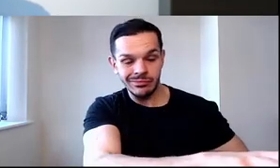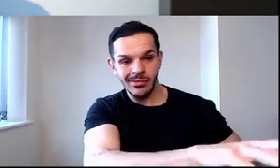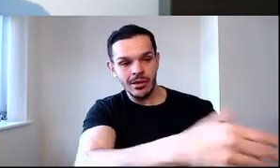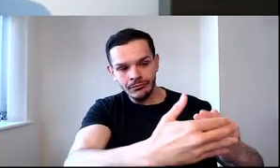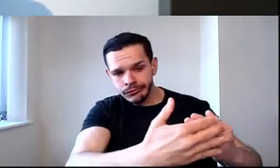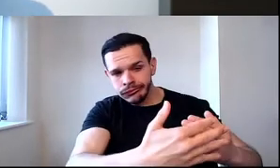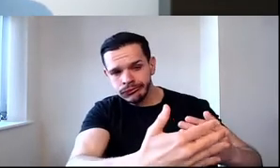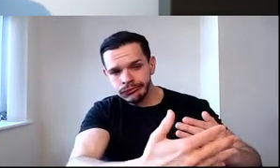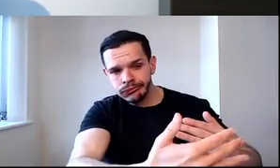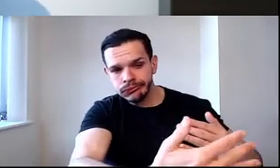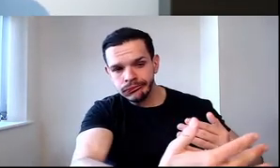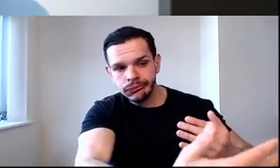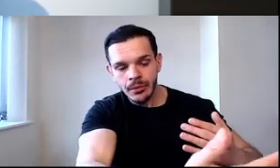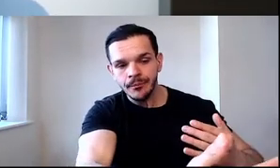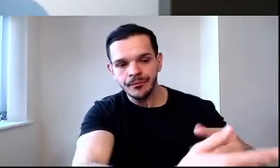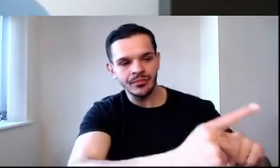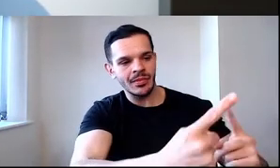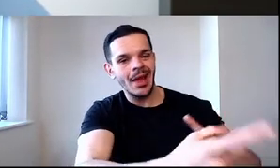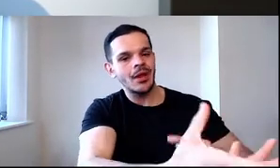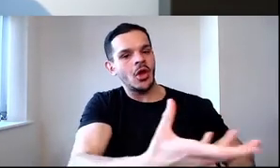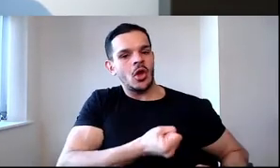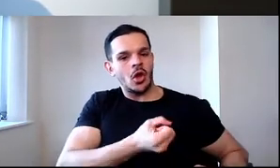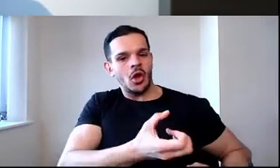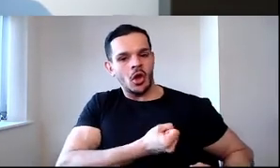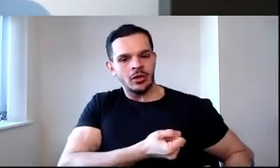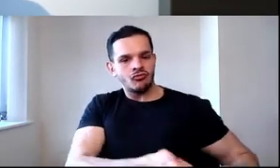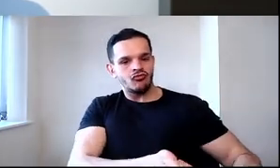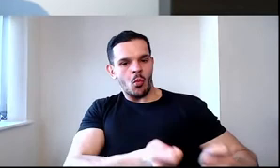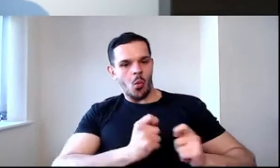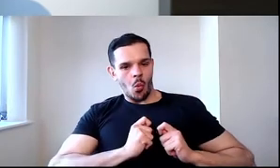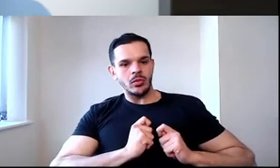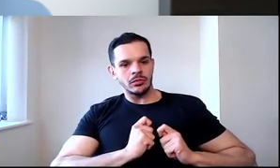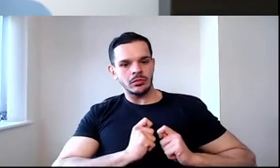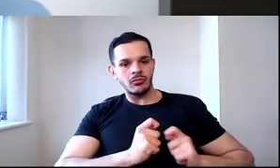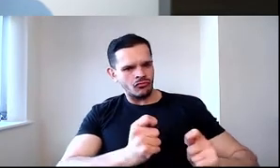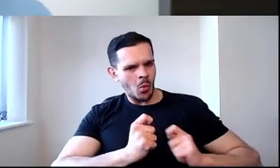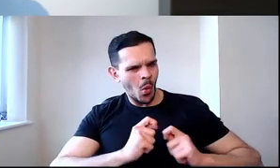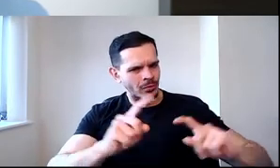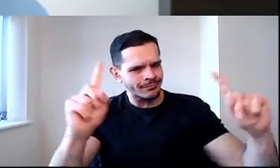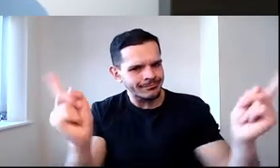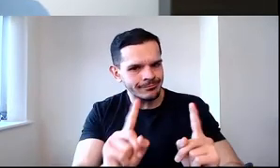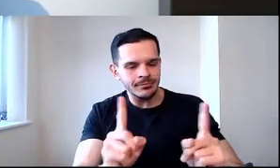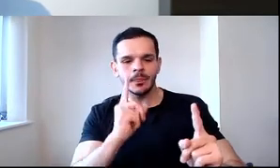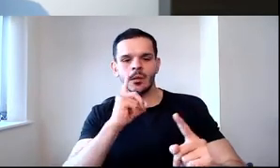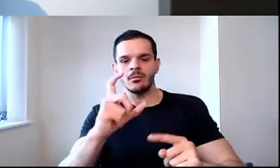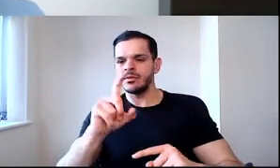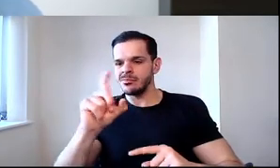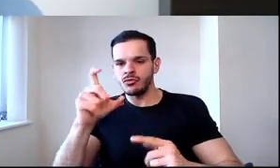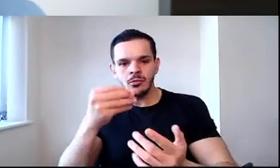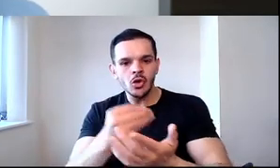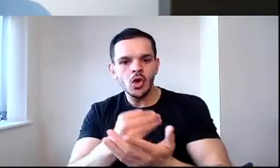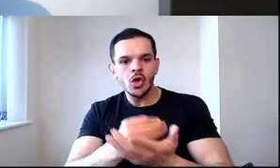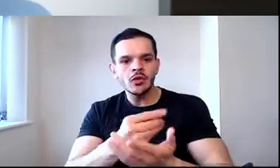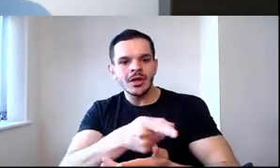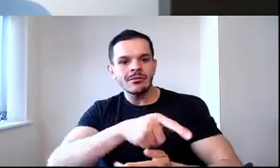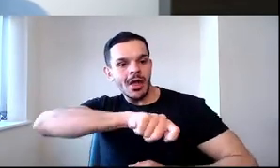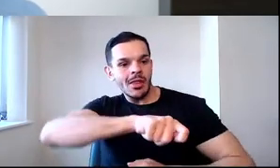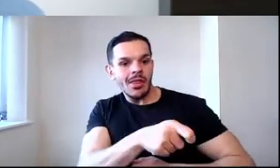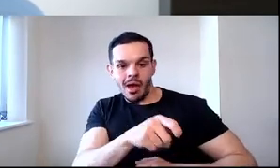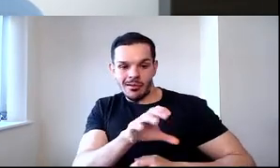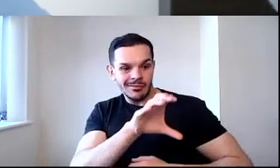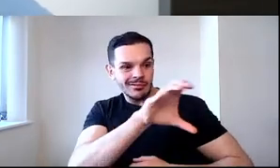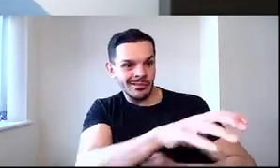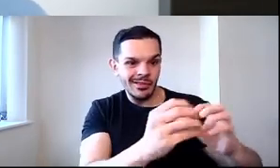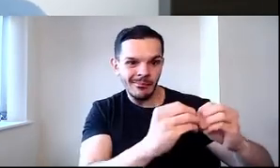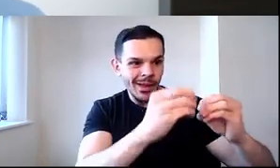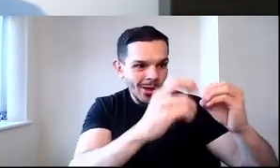period of time, and then they earn rewards. And that reward could be in the form of the crypto asset that they locked up or